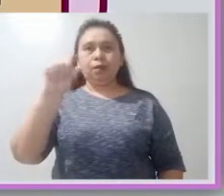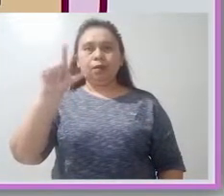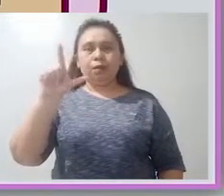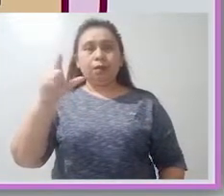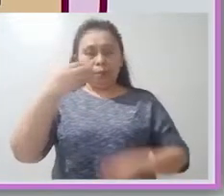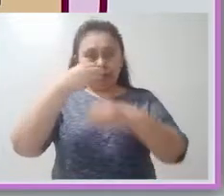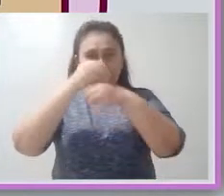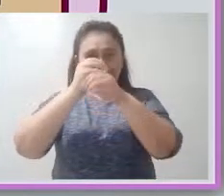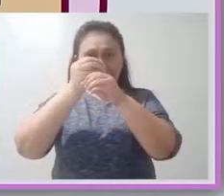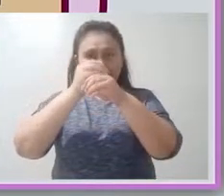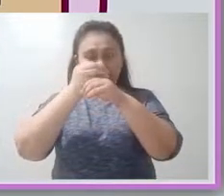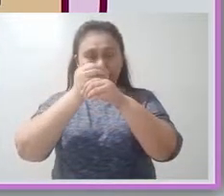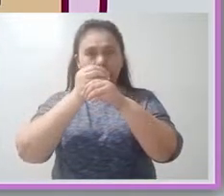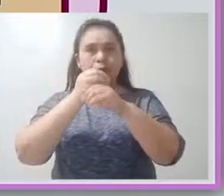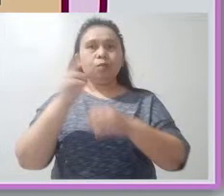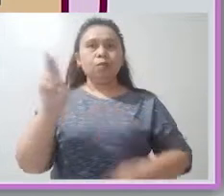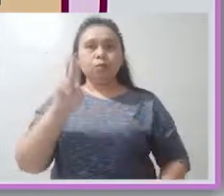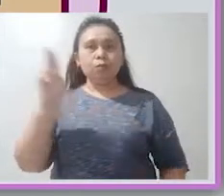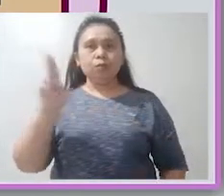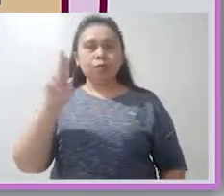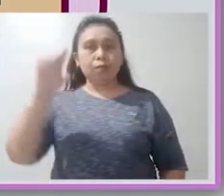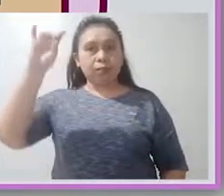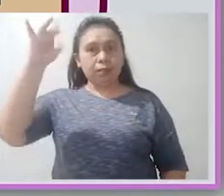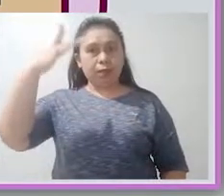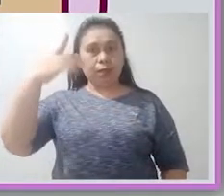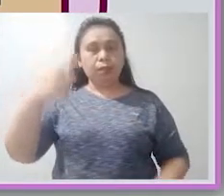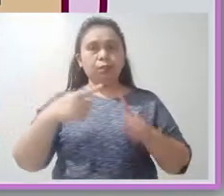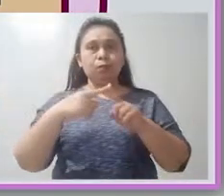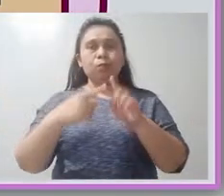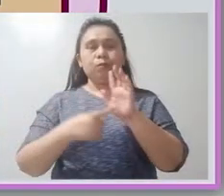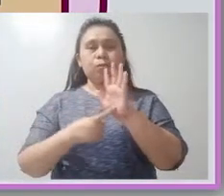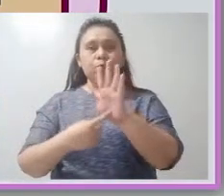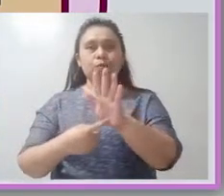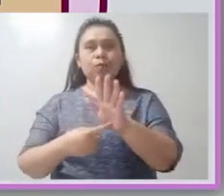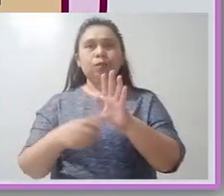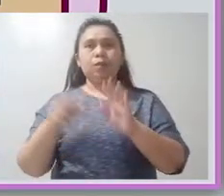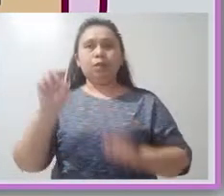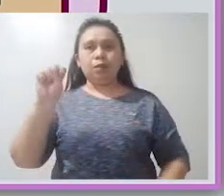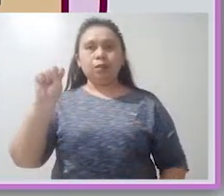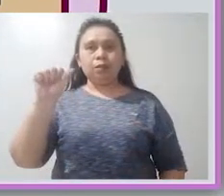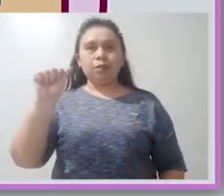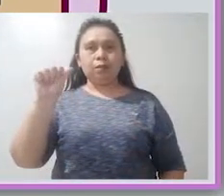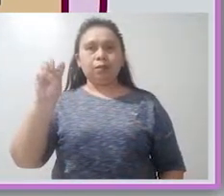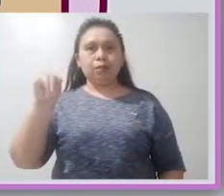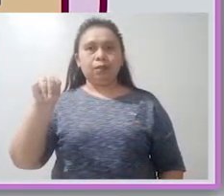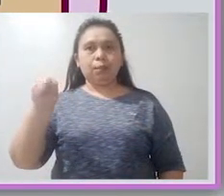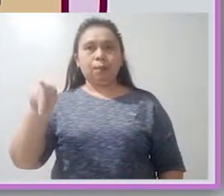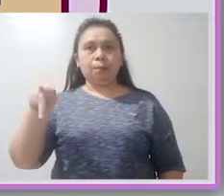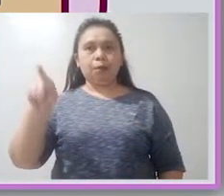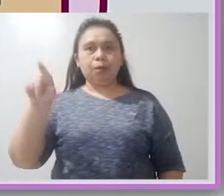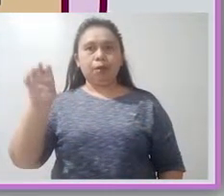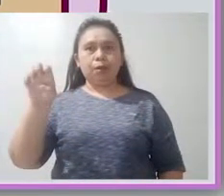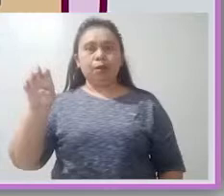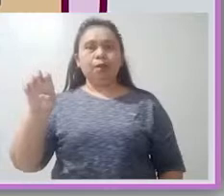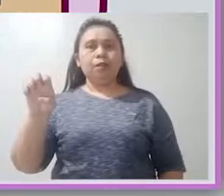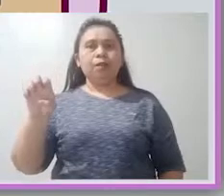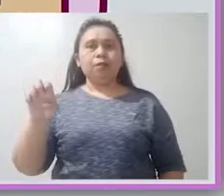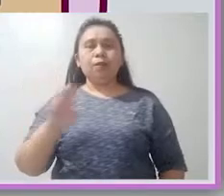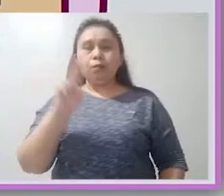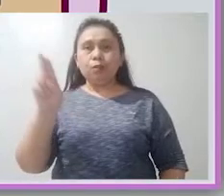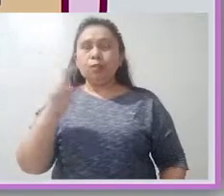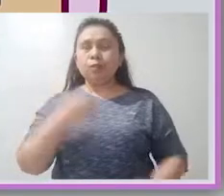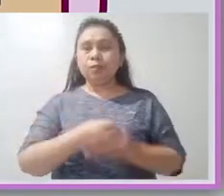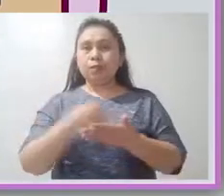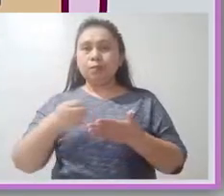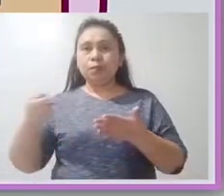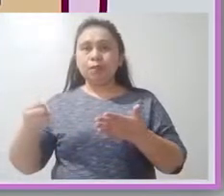microscope, which uses light to image the sample. Usually, we put the sample